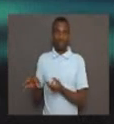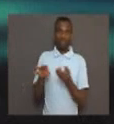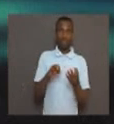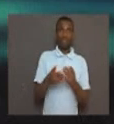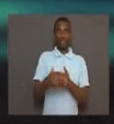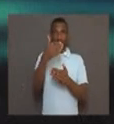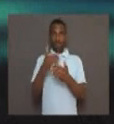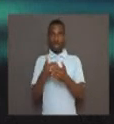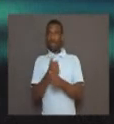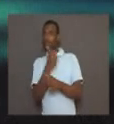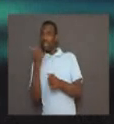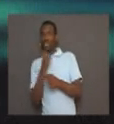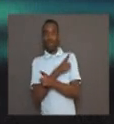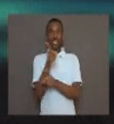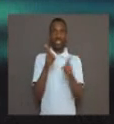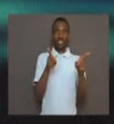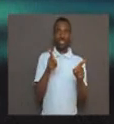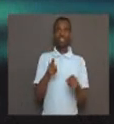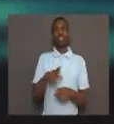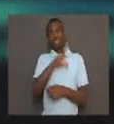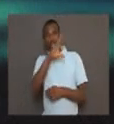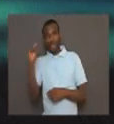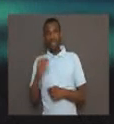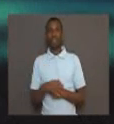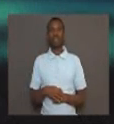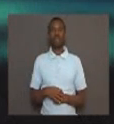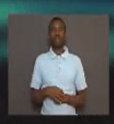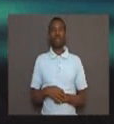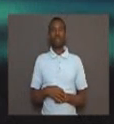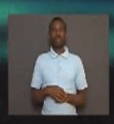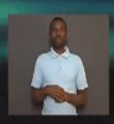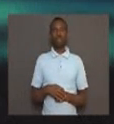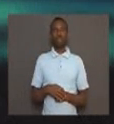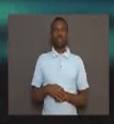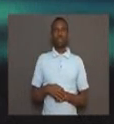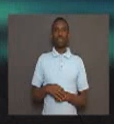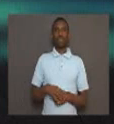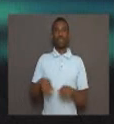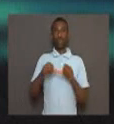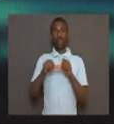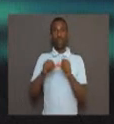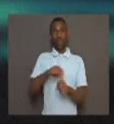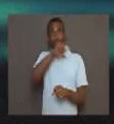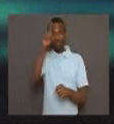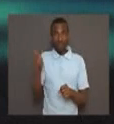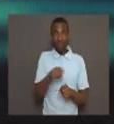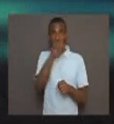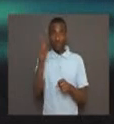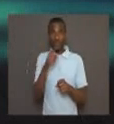in the other direction, and the cycle restarts.